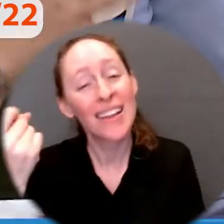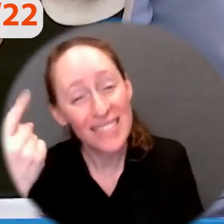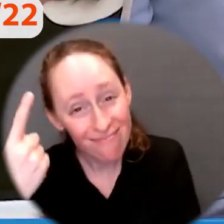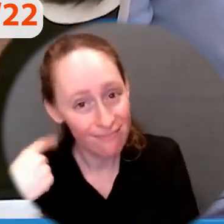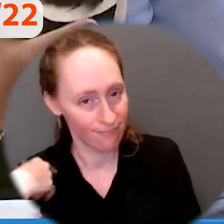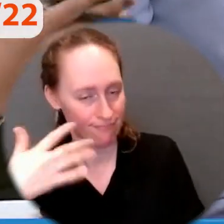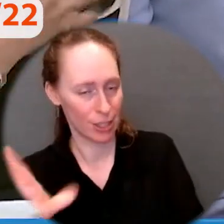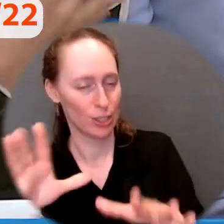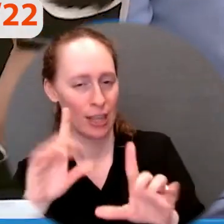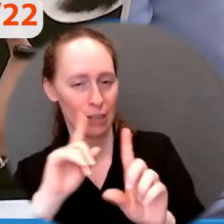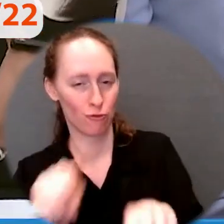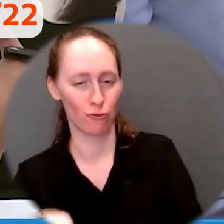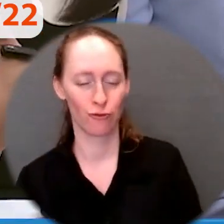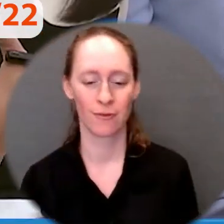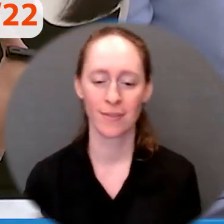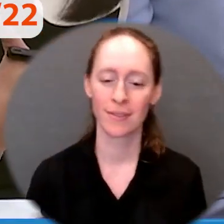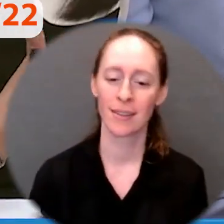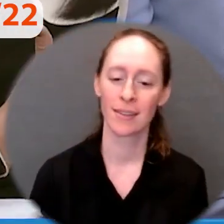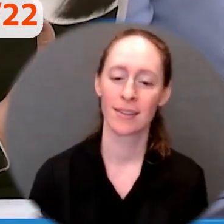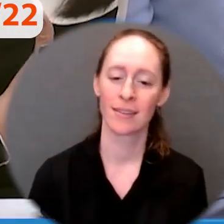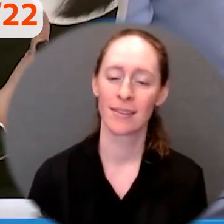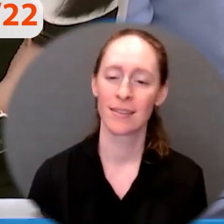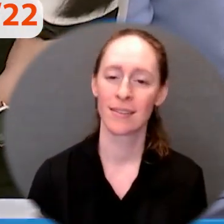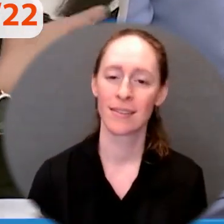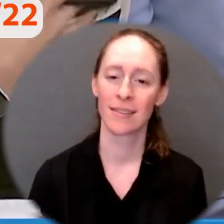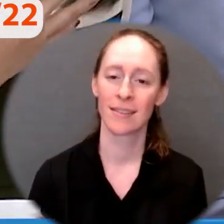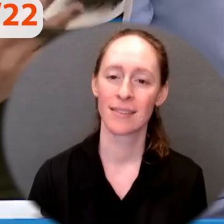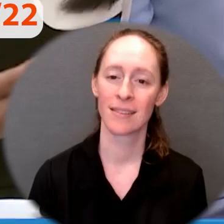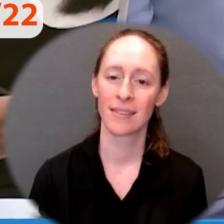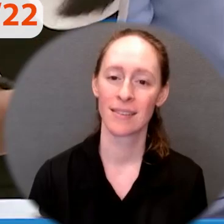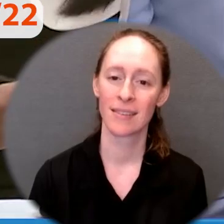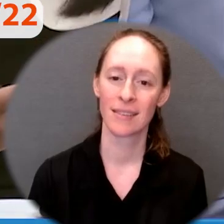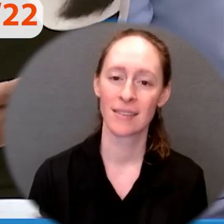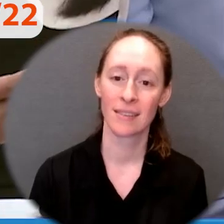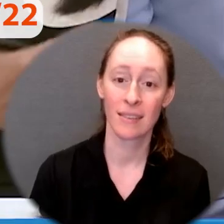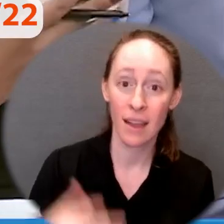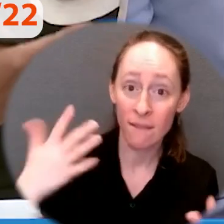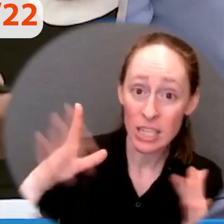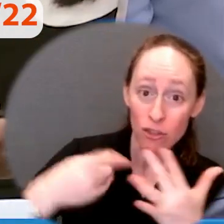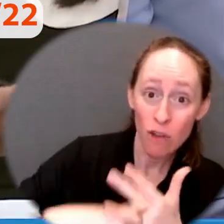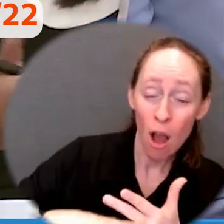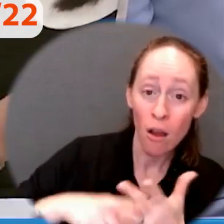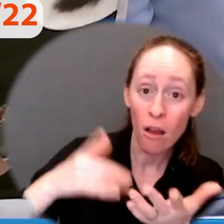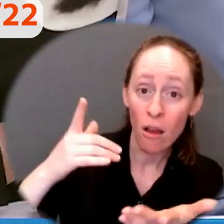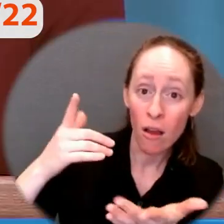I hear you, and I just answered that question. Can you just tell us whether that process has started to count?